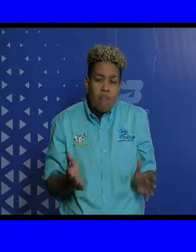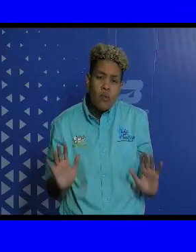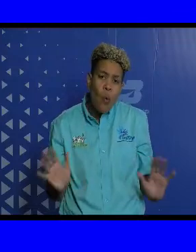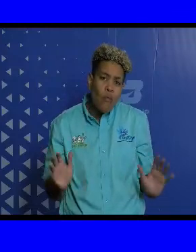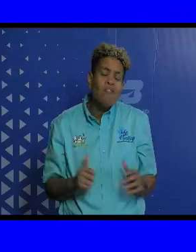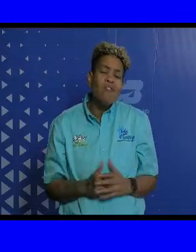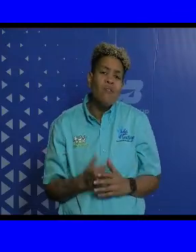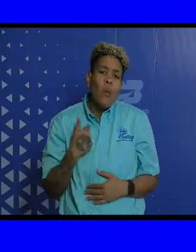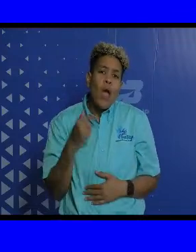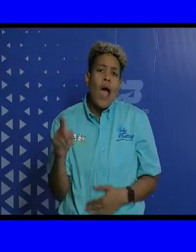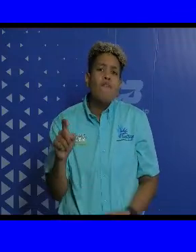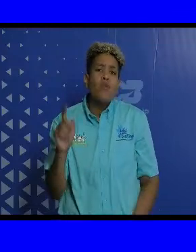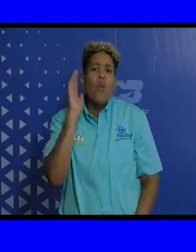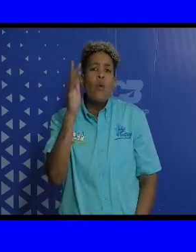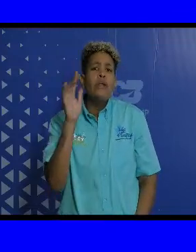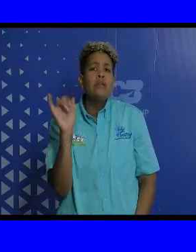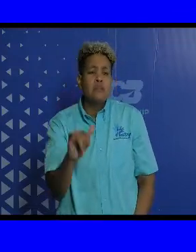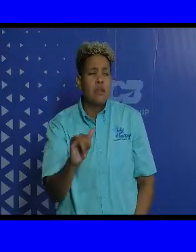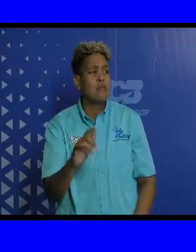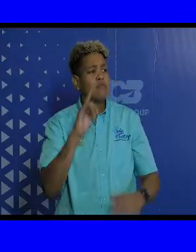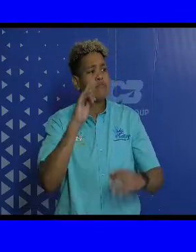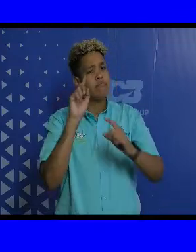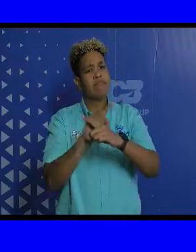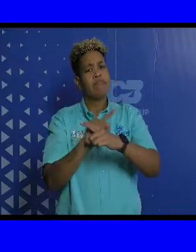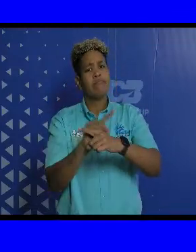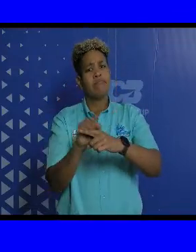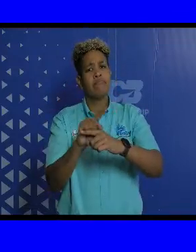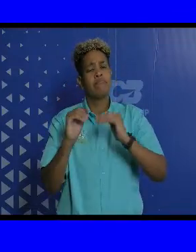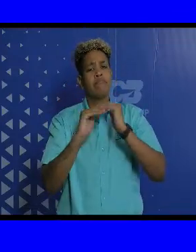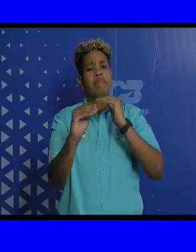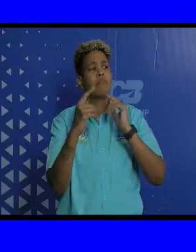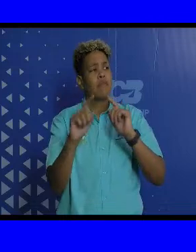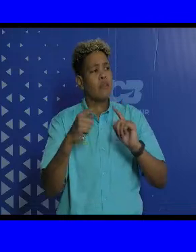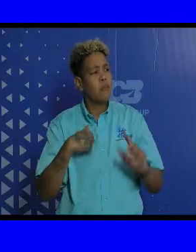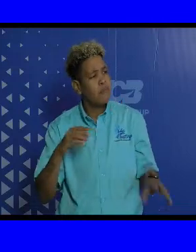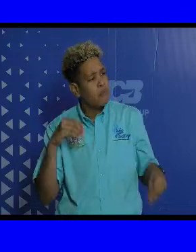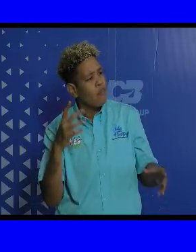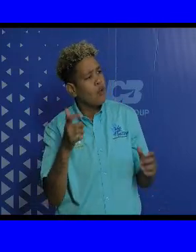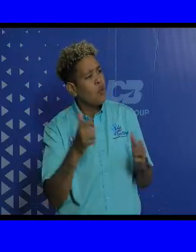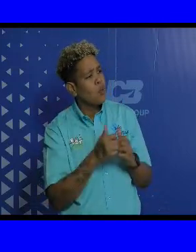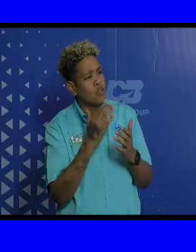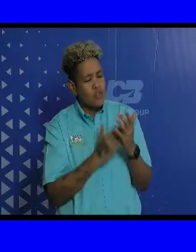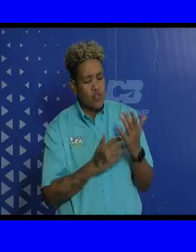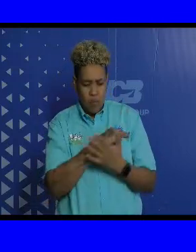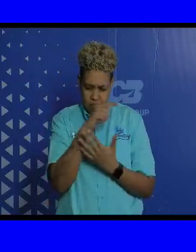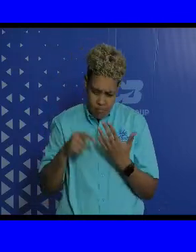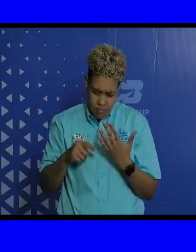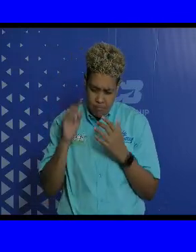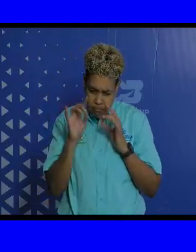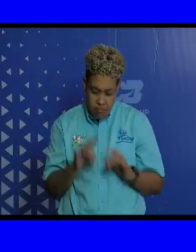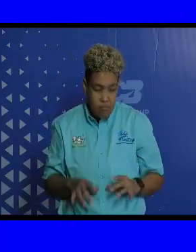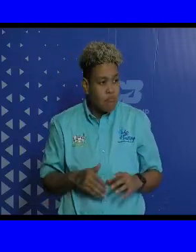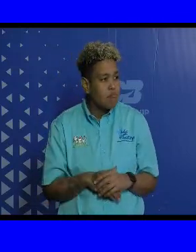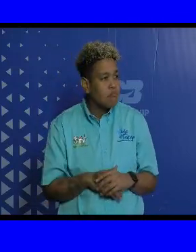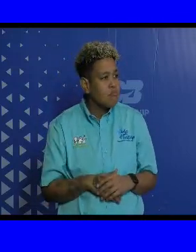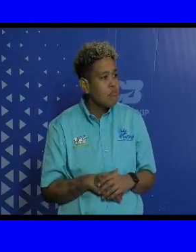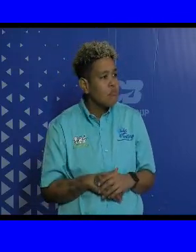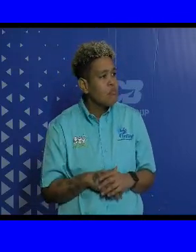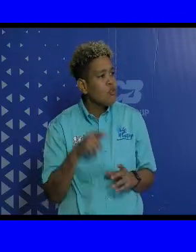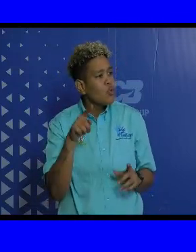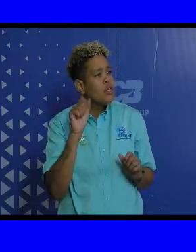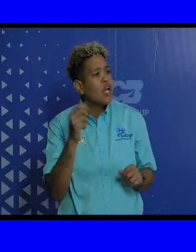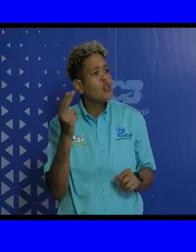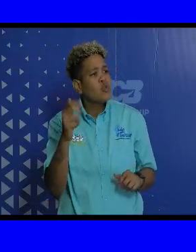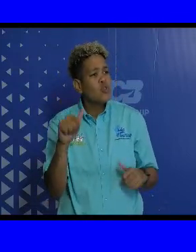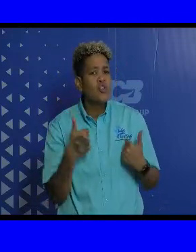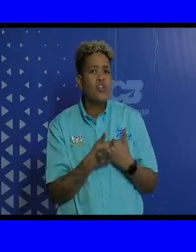we have to, and we will, stay disciplined. I've provided you with a set of metrics that you can